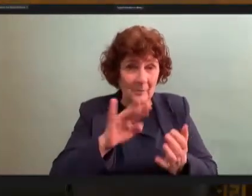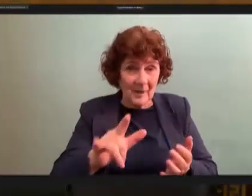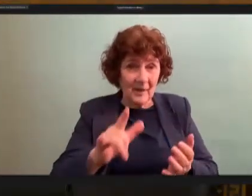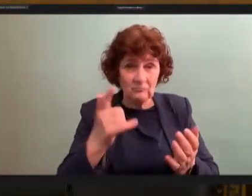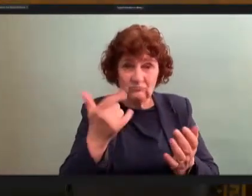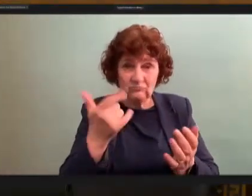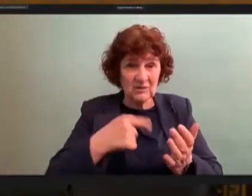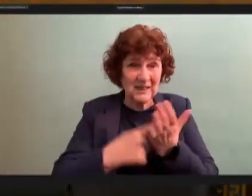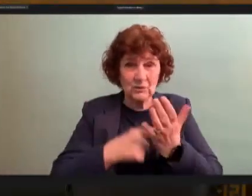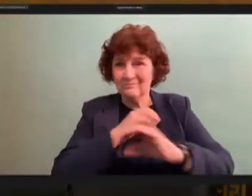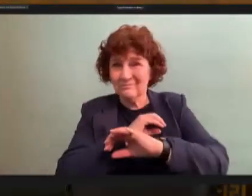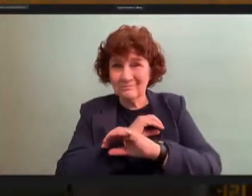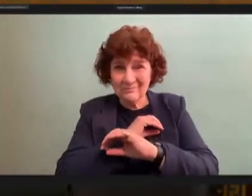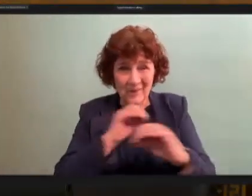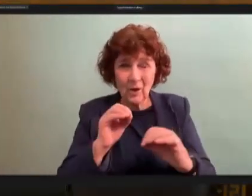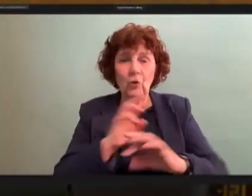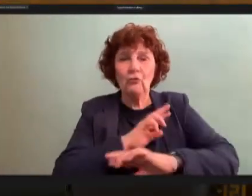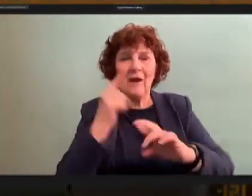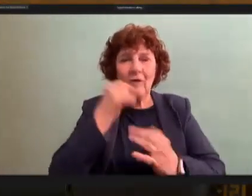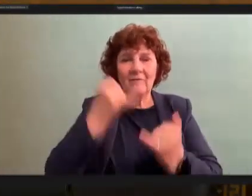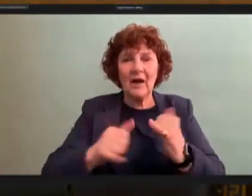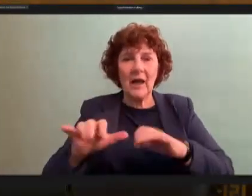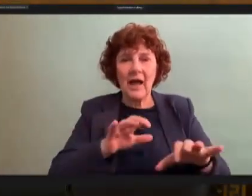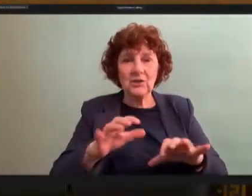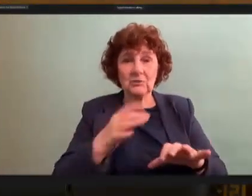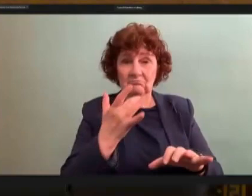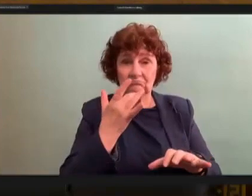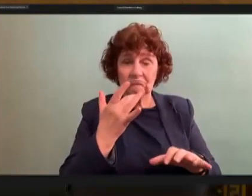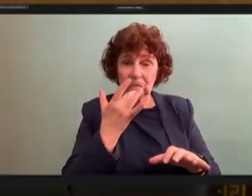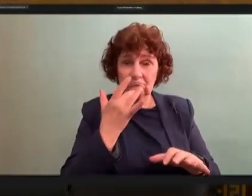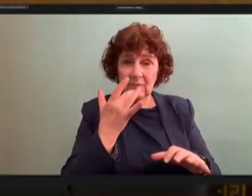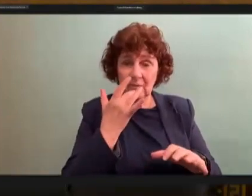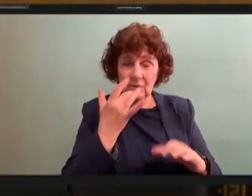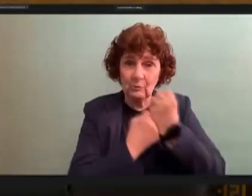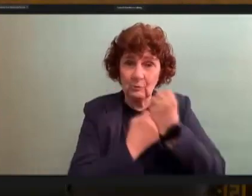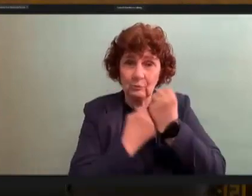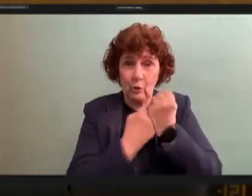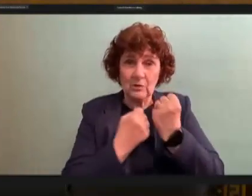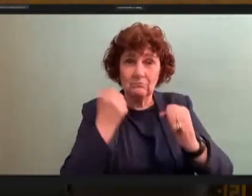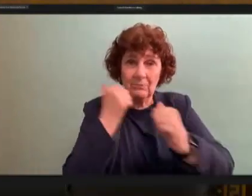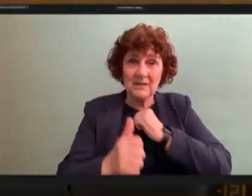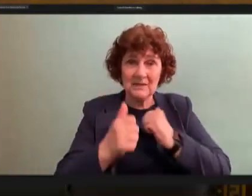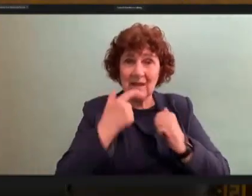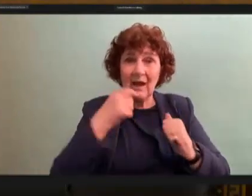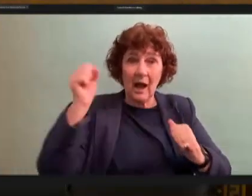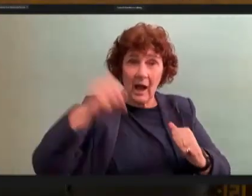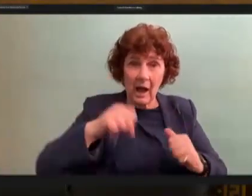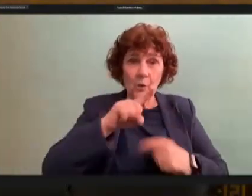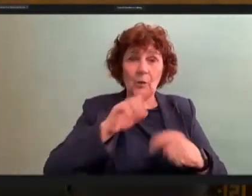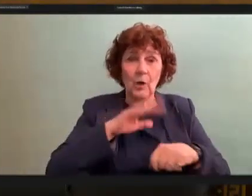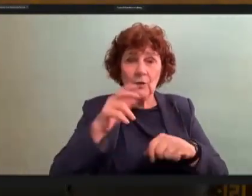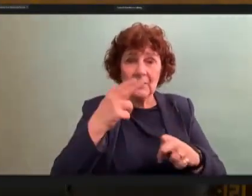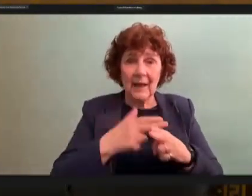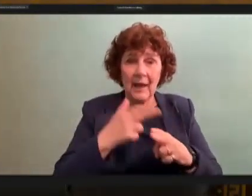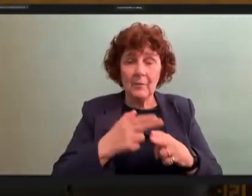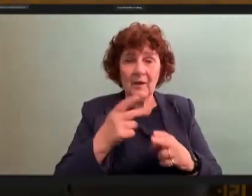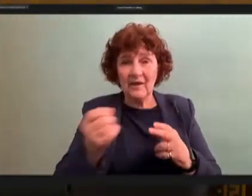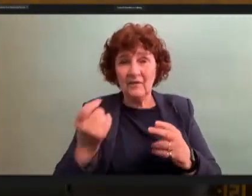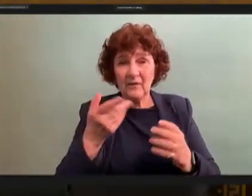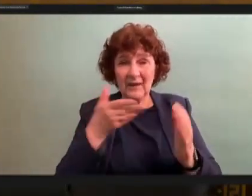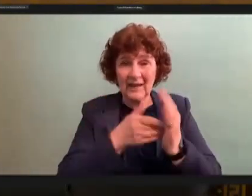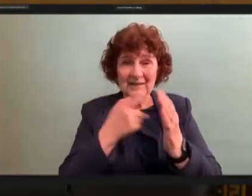ready for final action. All in favor of the passage of the bill will vote aye when their name is called. Those opposed will vote no. Will the